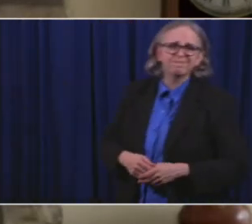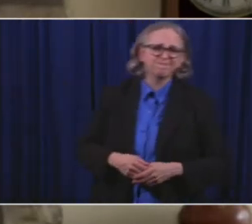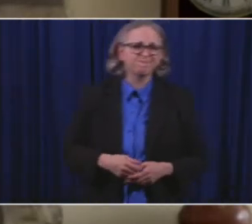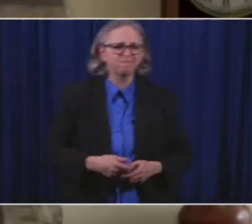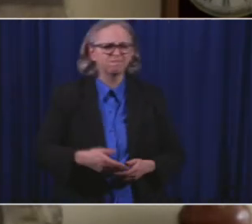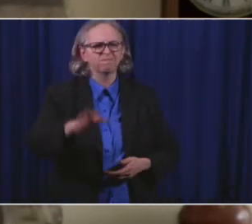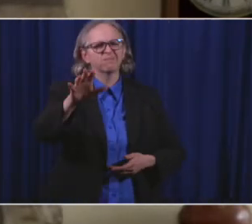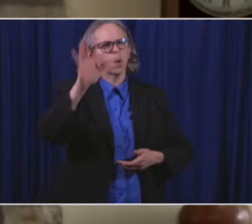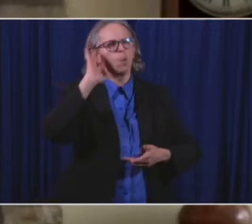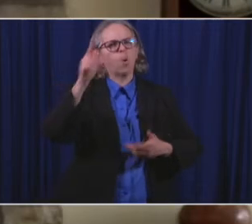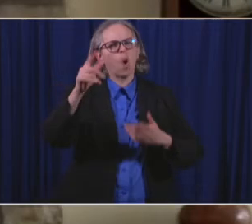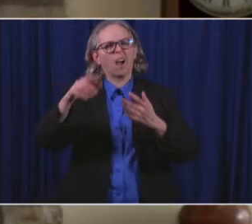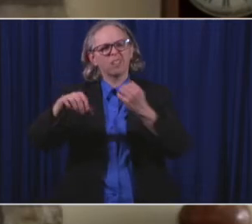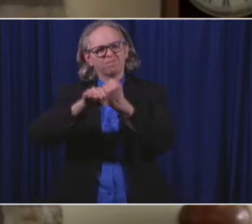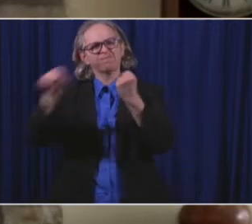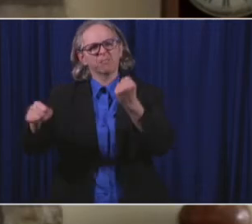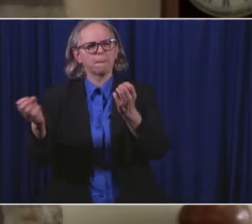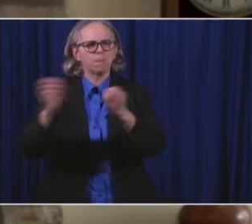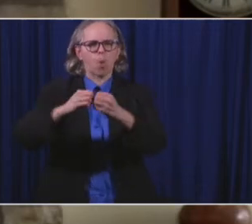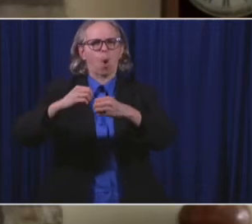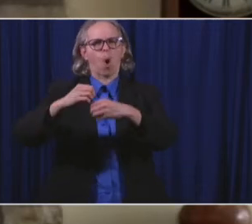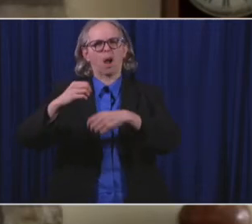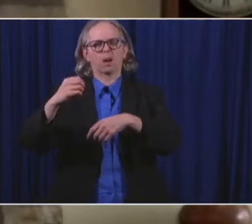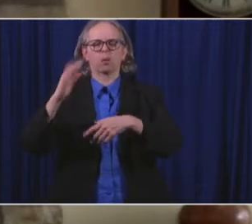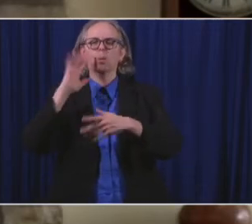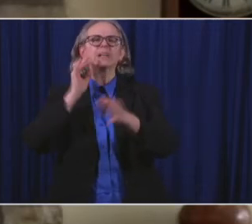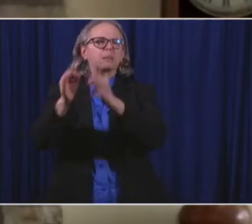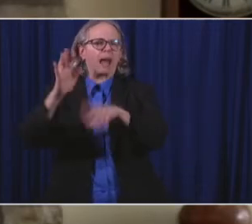about that Thursday, but it'll need to be extended.